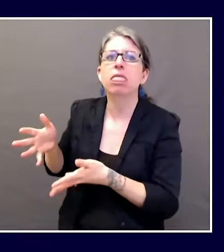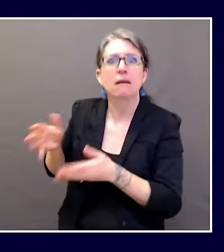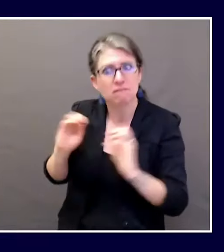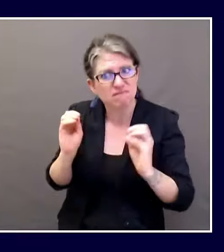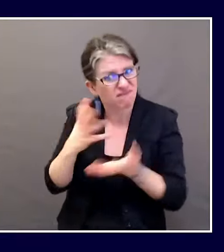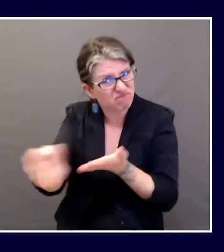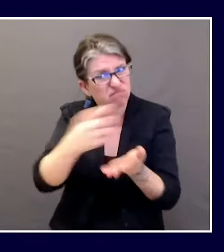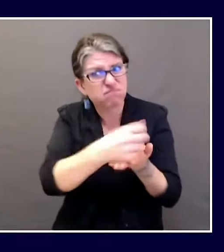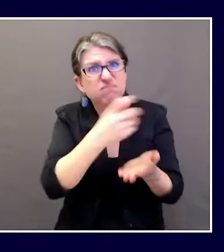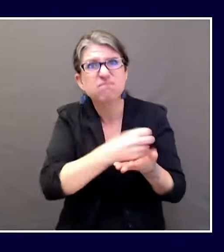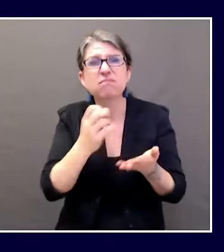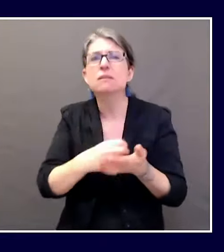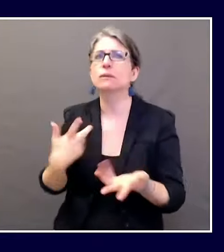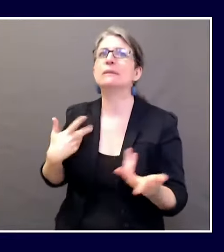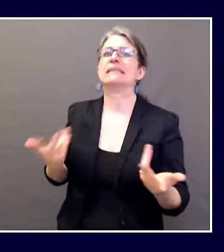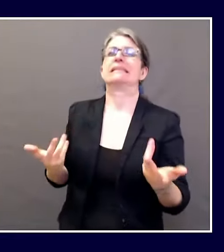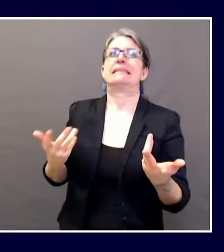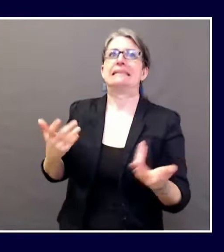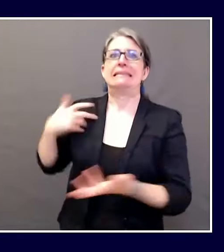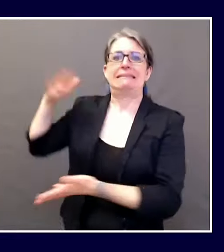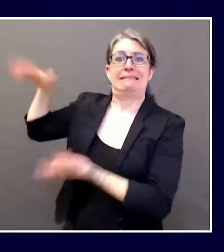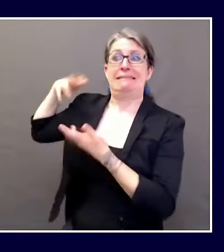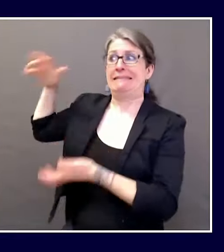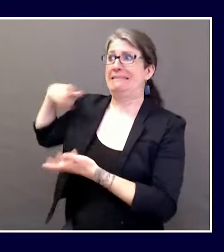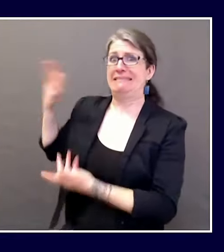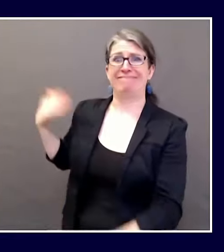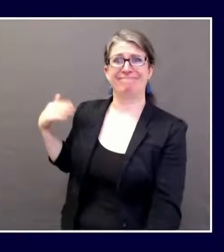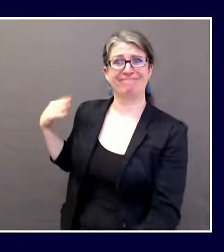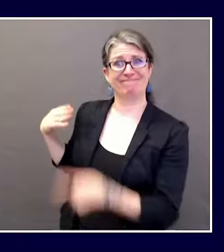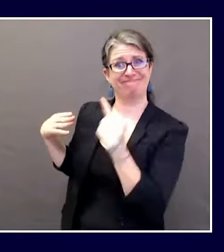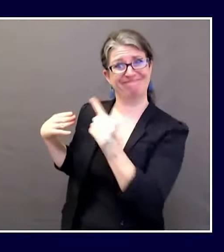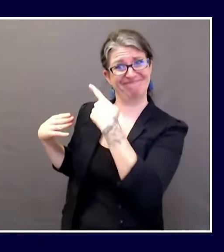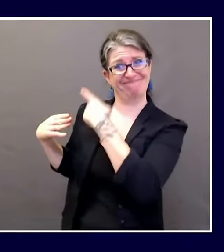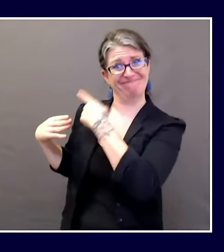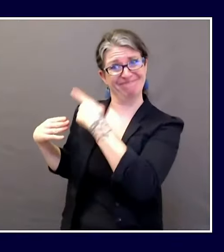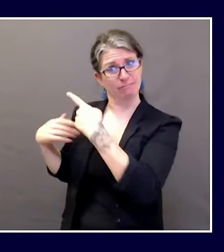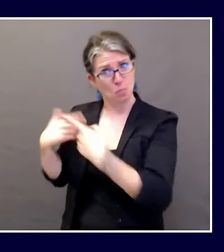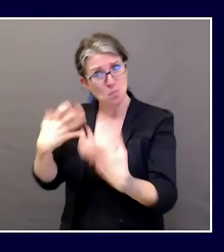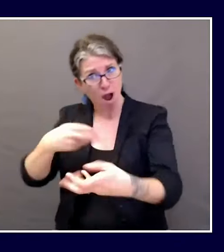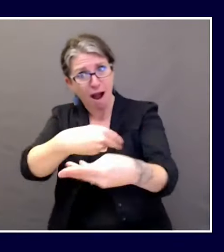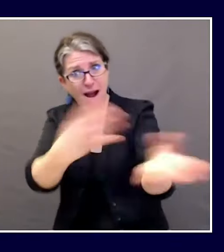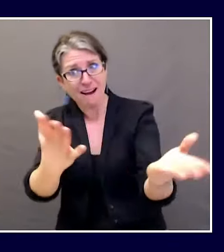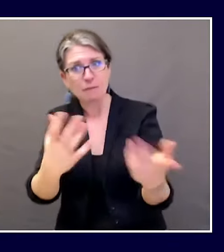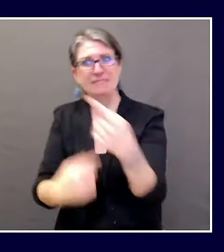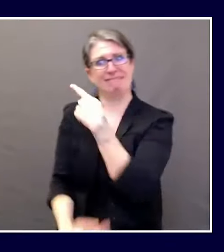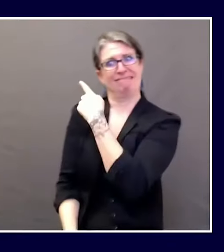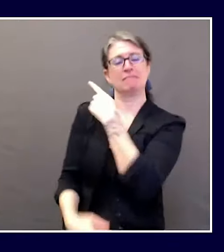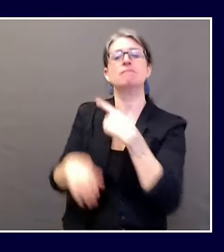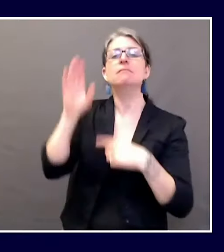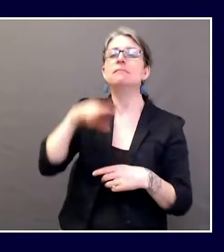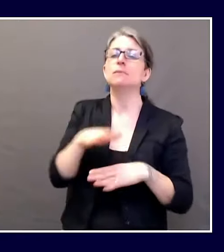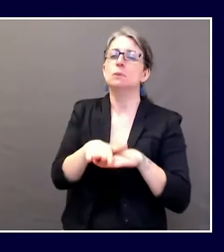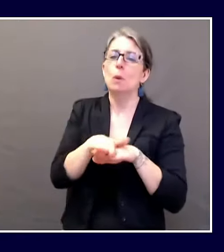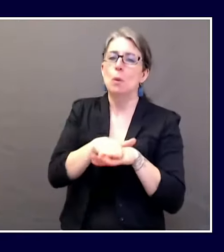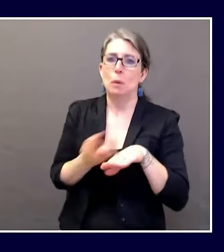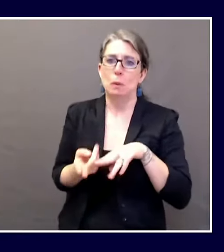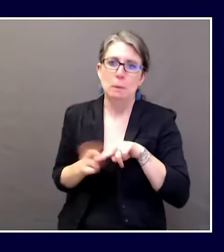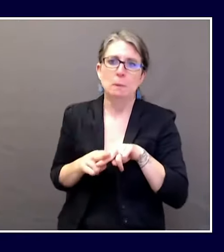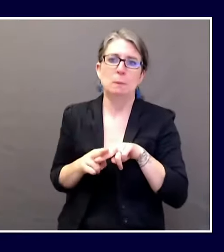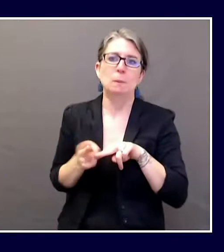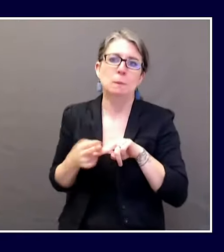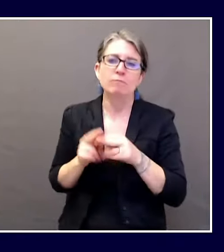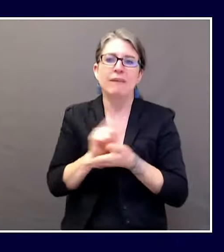constrained. Even though that is easing with each passing week, we are not yet at the stage where supply is not